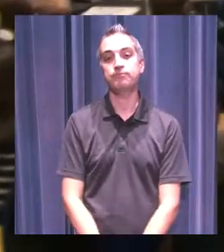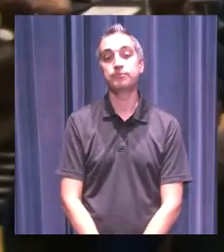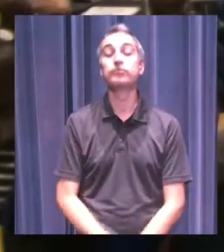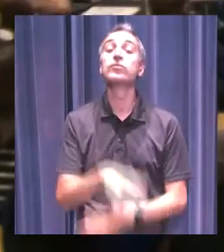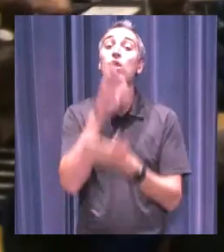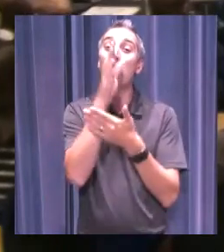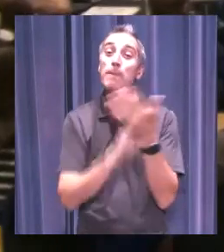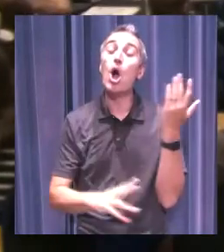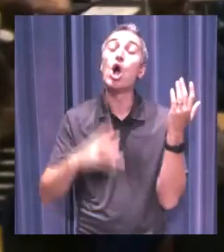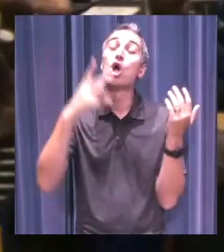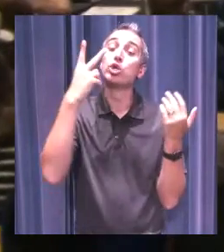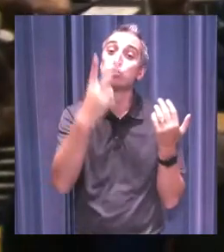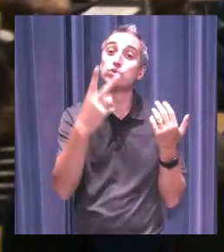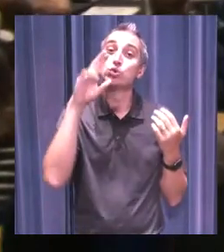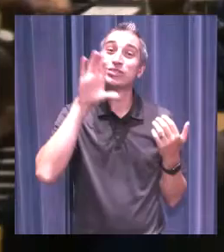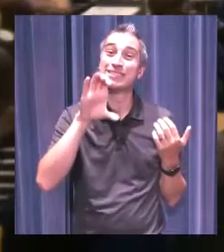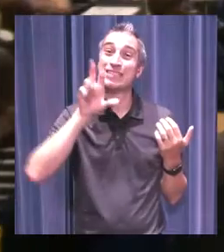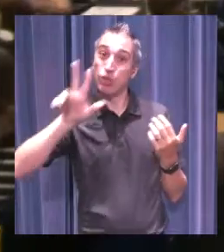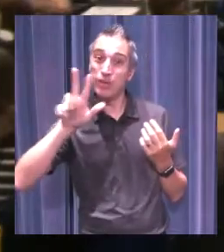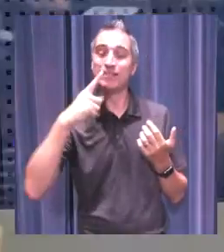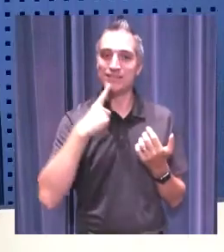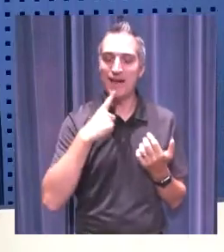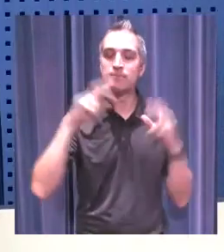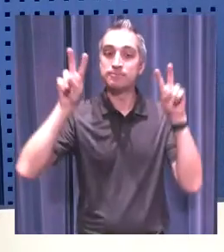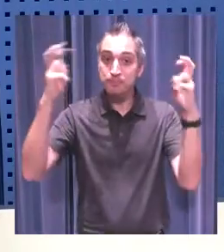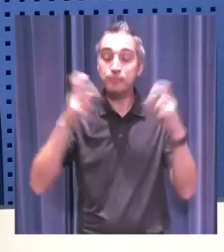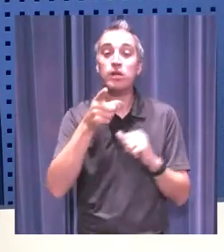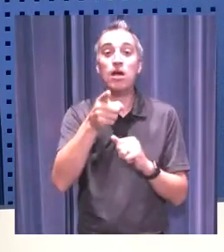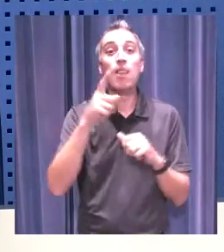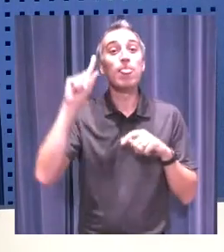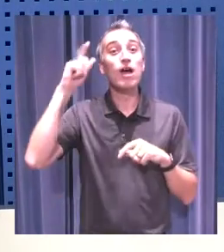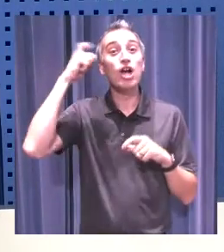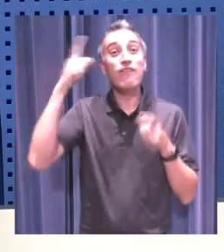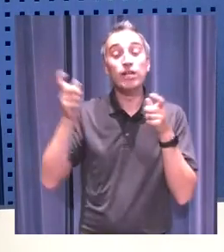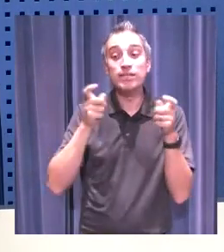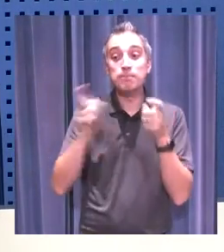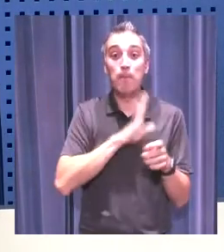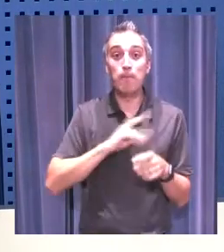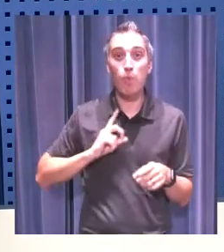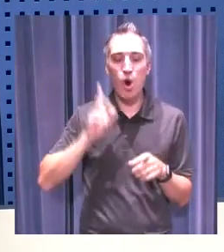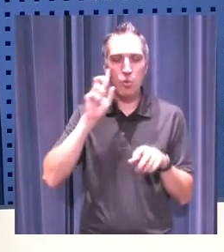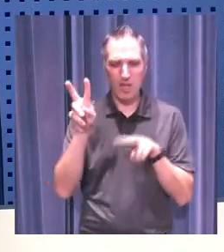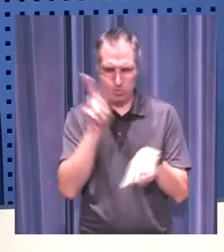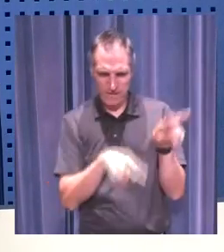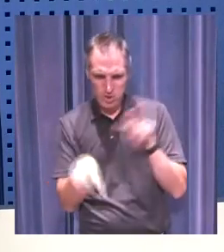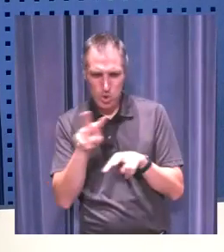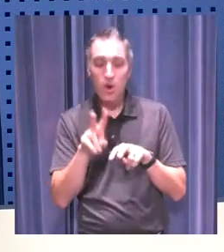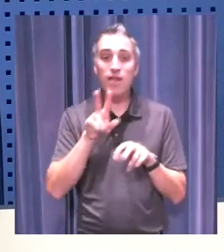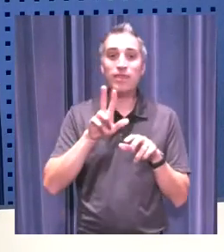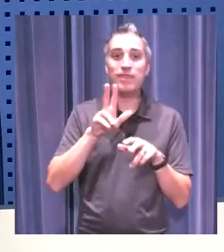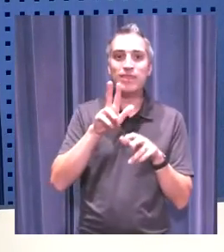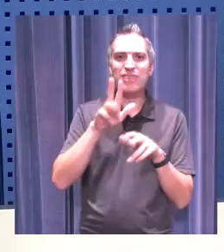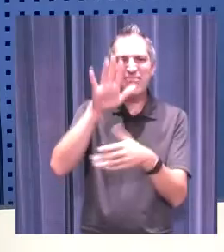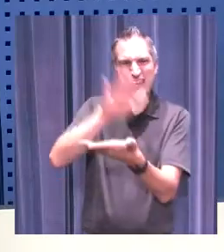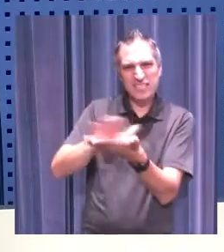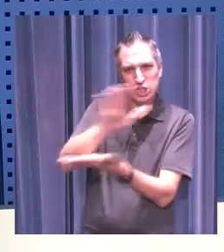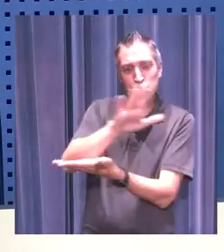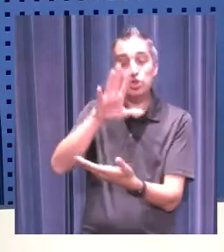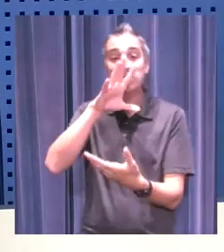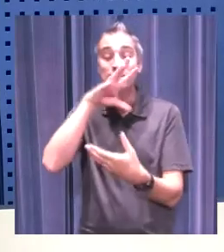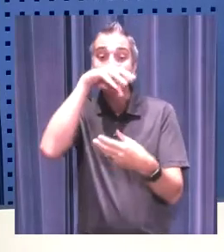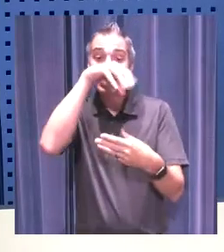Part 2C3 states, quote, "The governing board reviews the reasonable and relevant interests of the institution's internal and